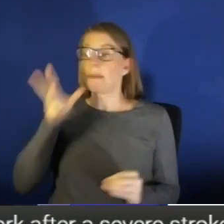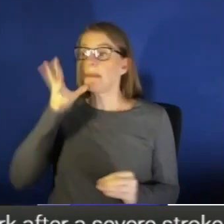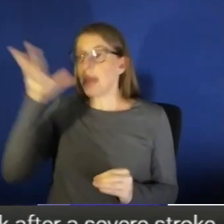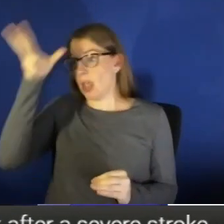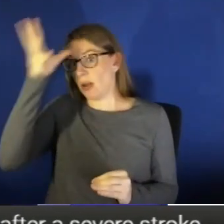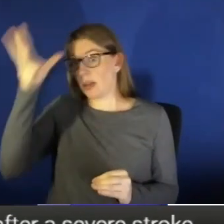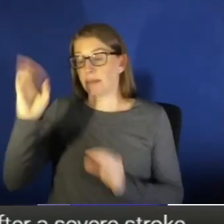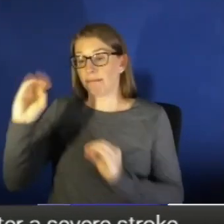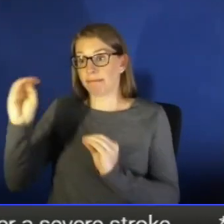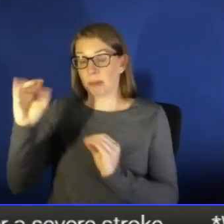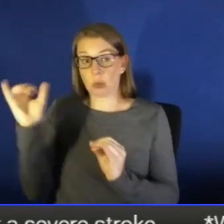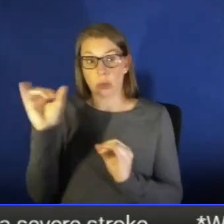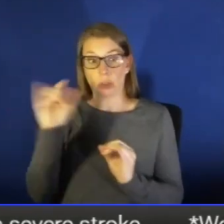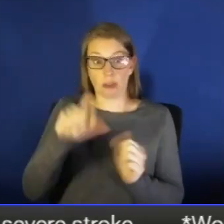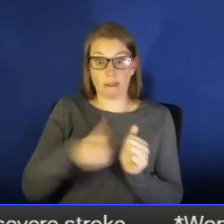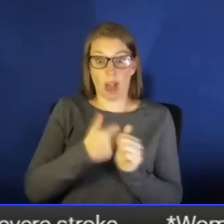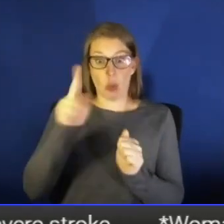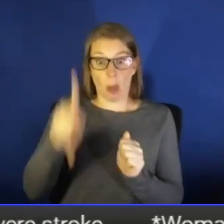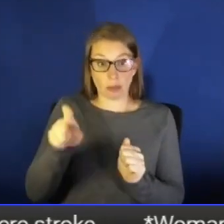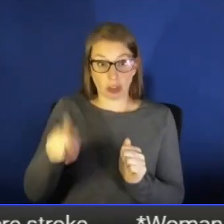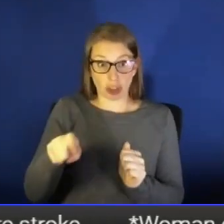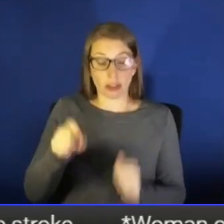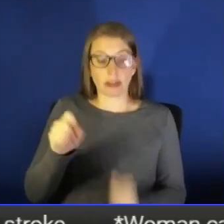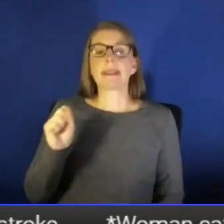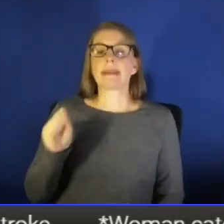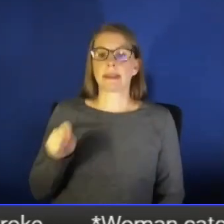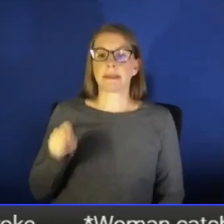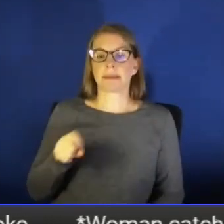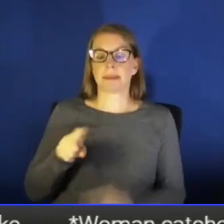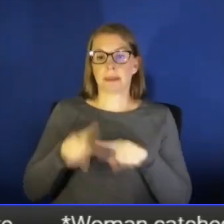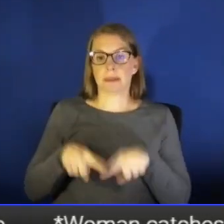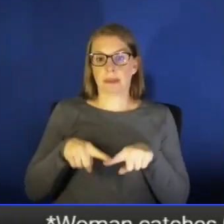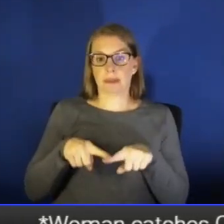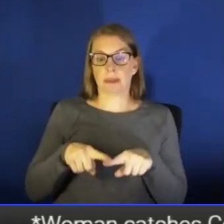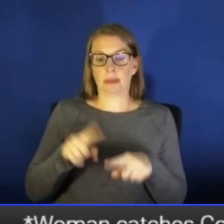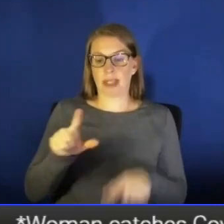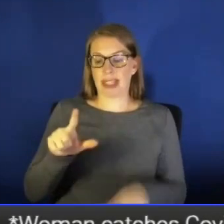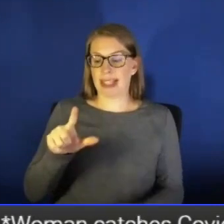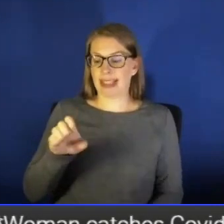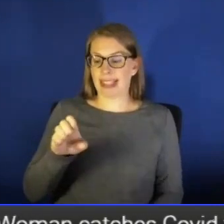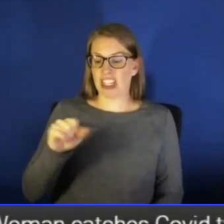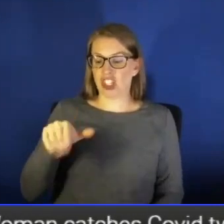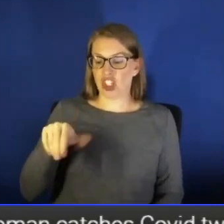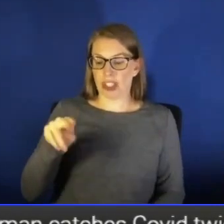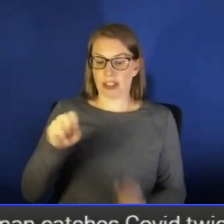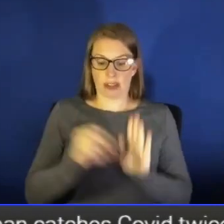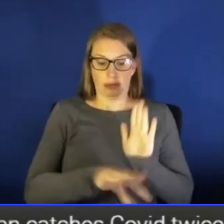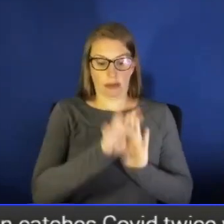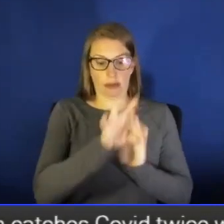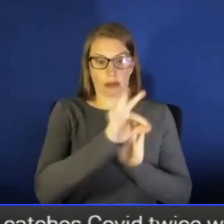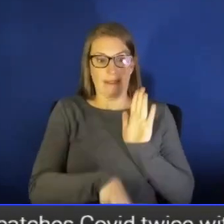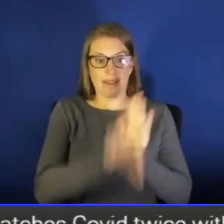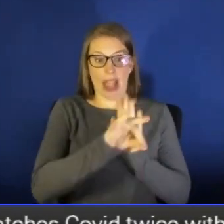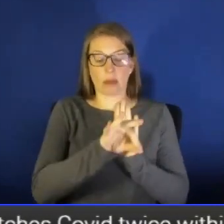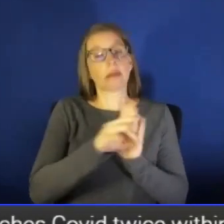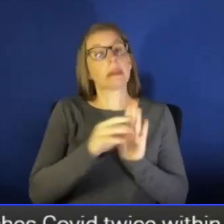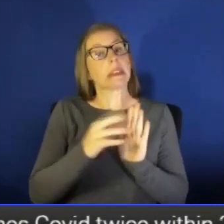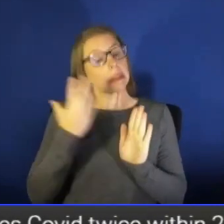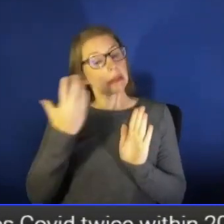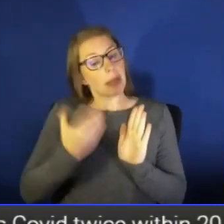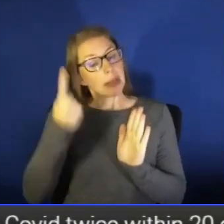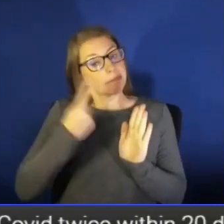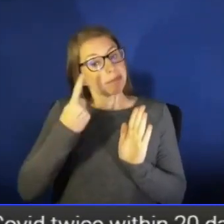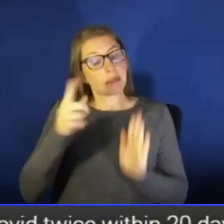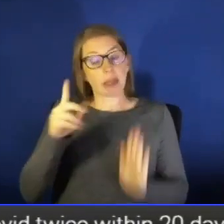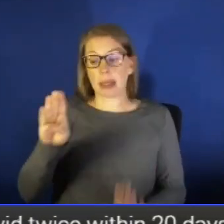Absolutely. So depending on what those lesions look like, we might consider them completely benign,